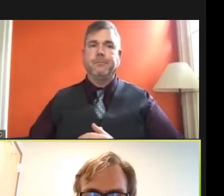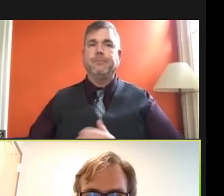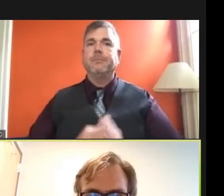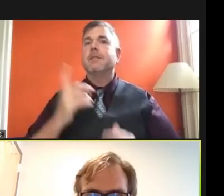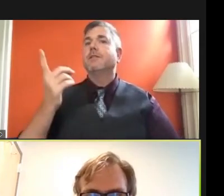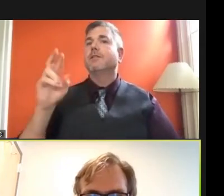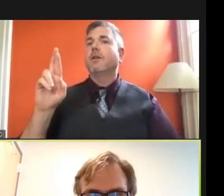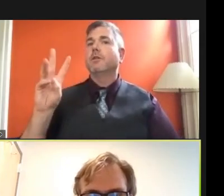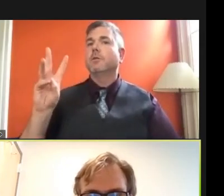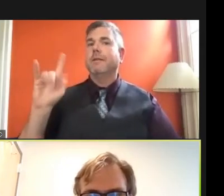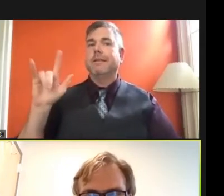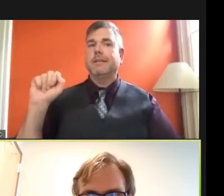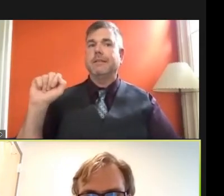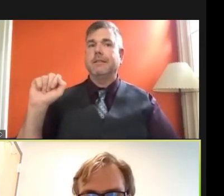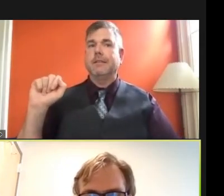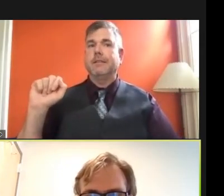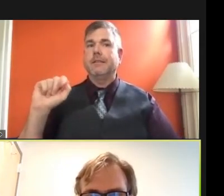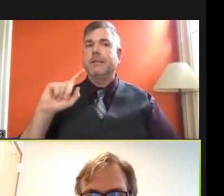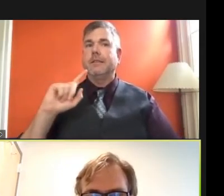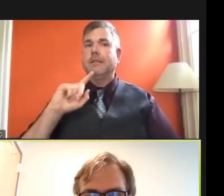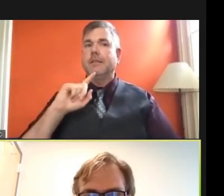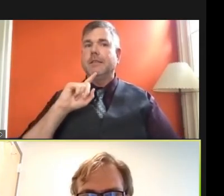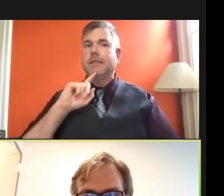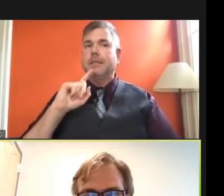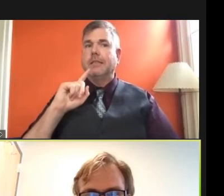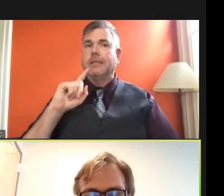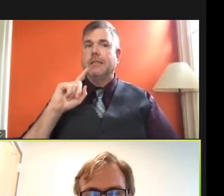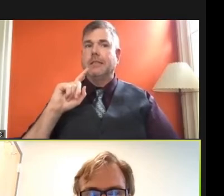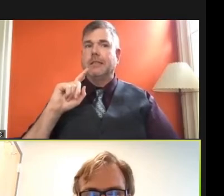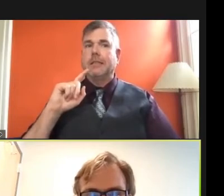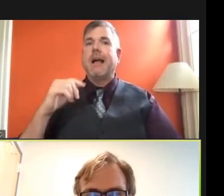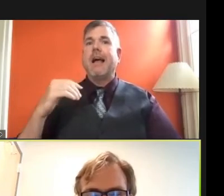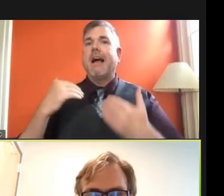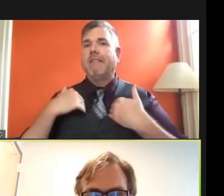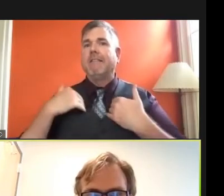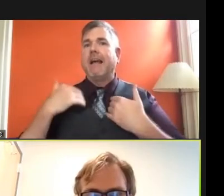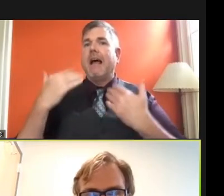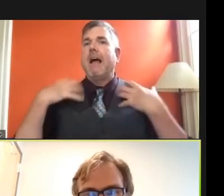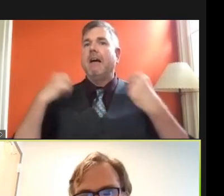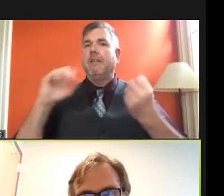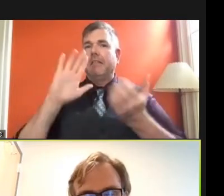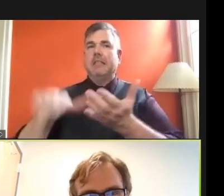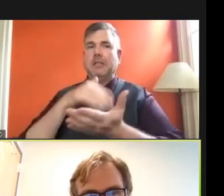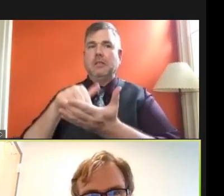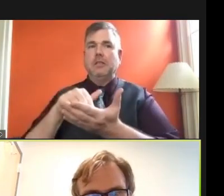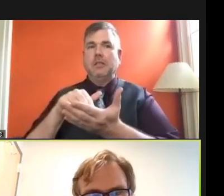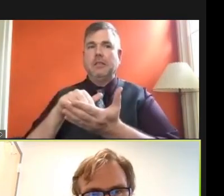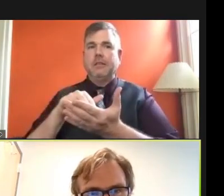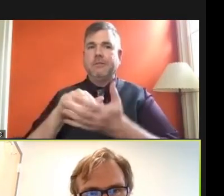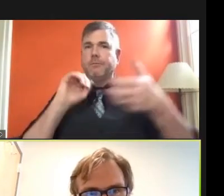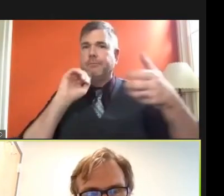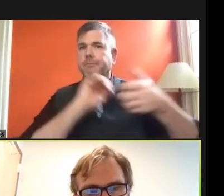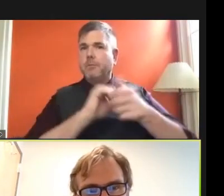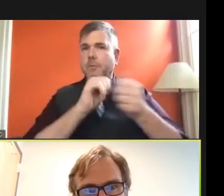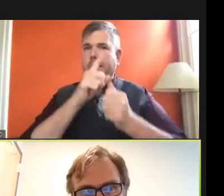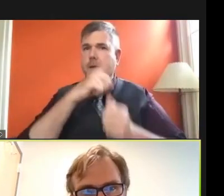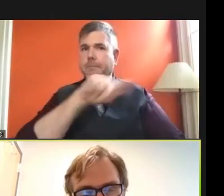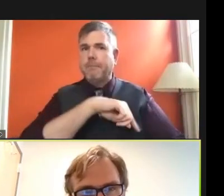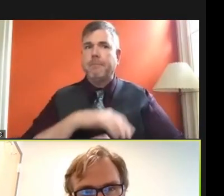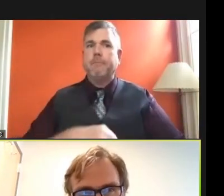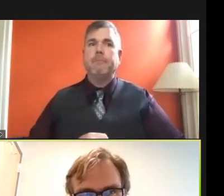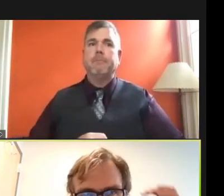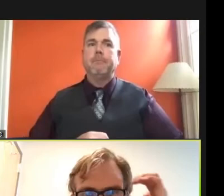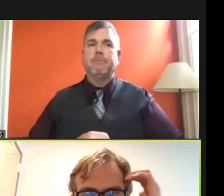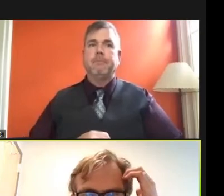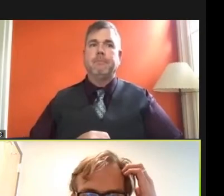I got my start here in Marin, was as a physician at MCC. And they have 40,000 patients in their